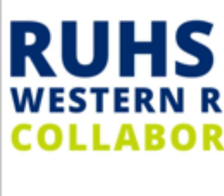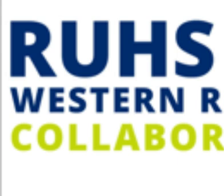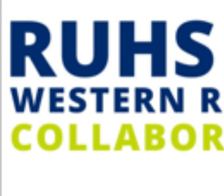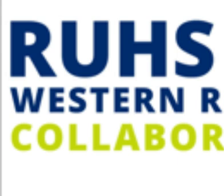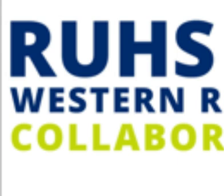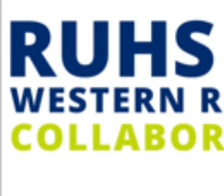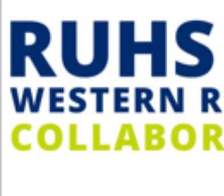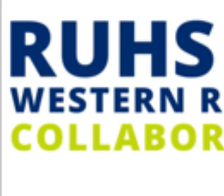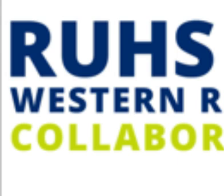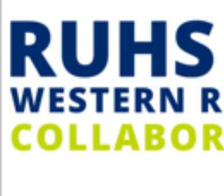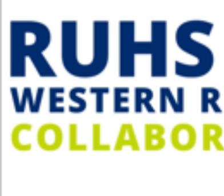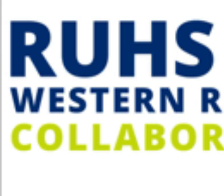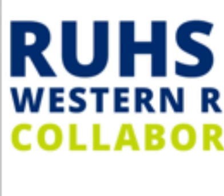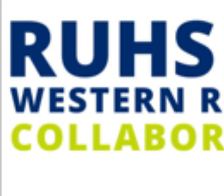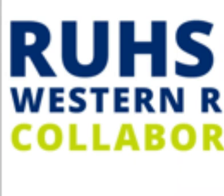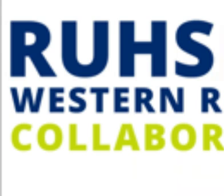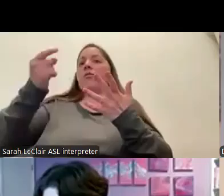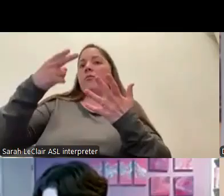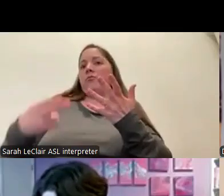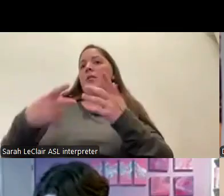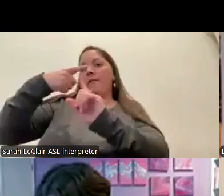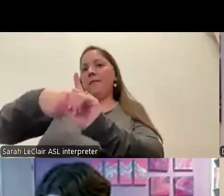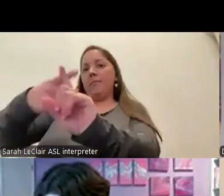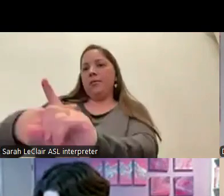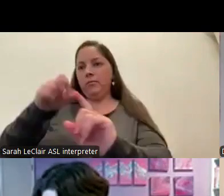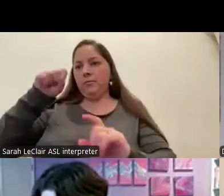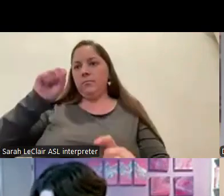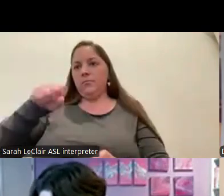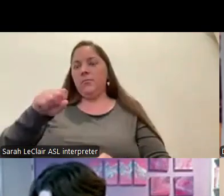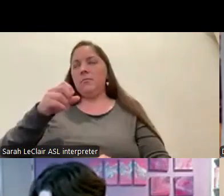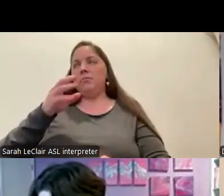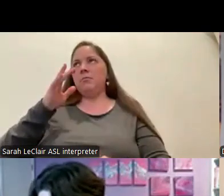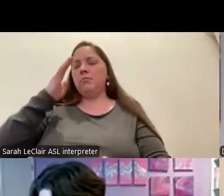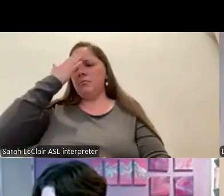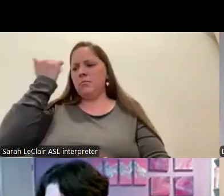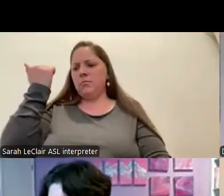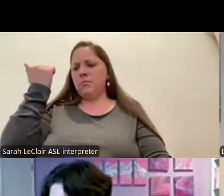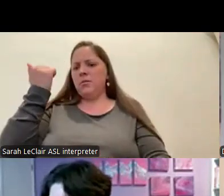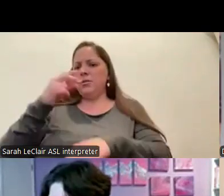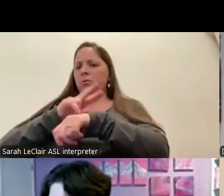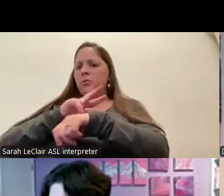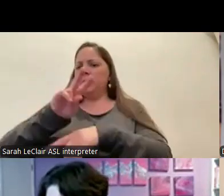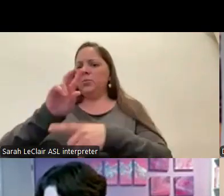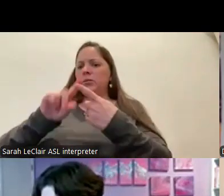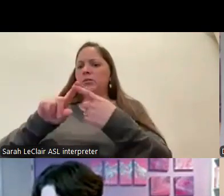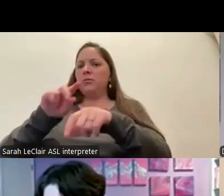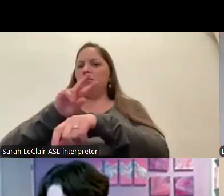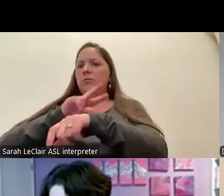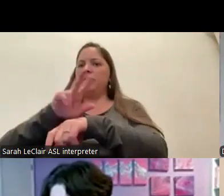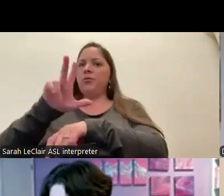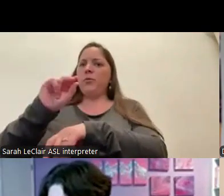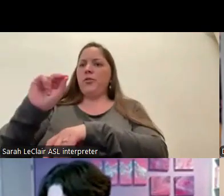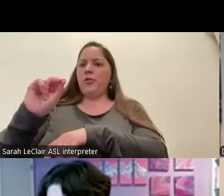third Thursday of every month, and it will be from 2 to 3:30, and then we'll have